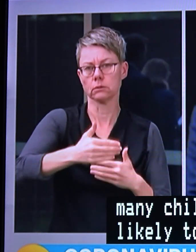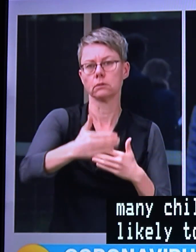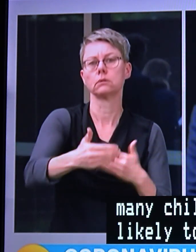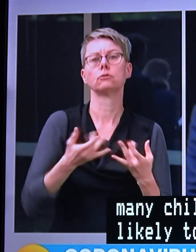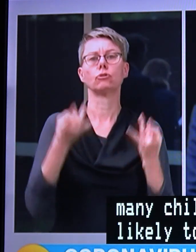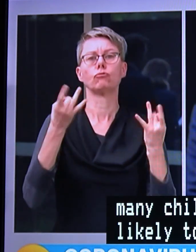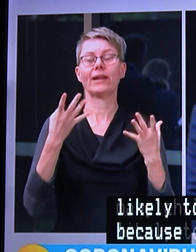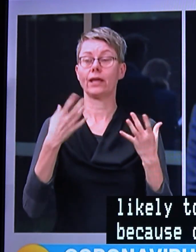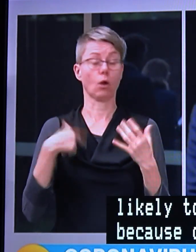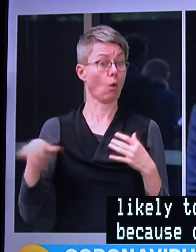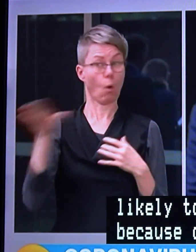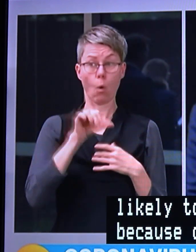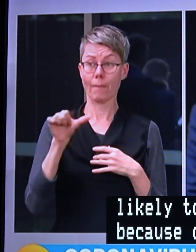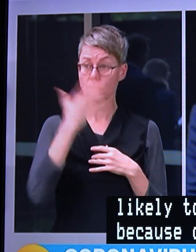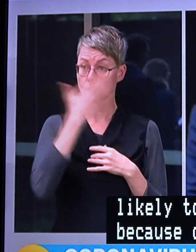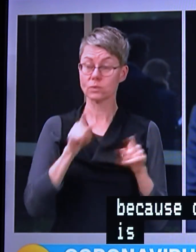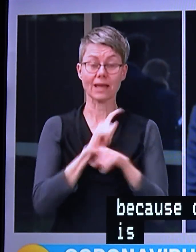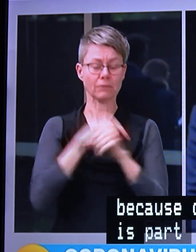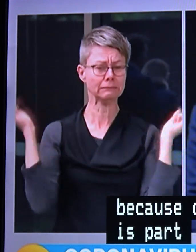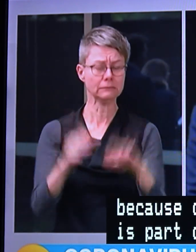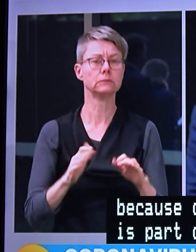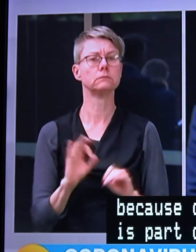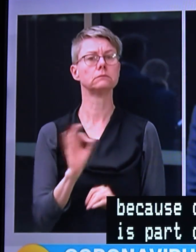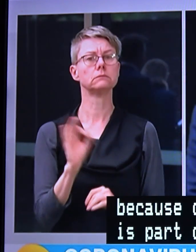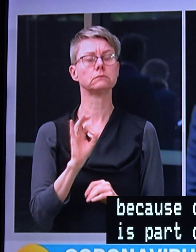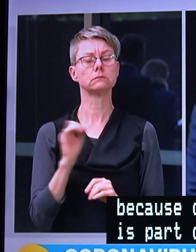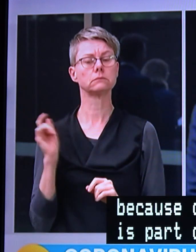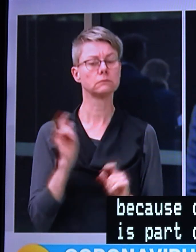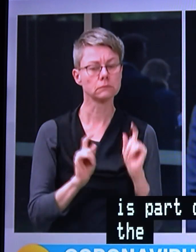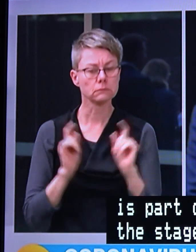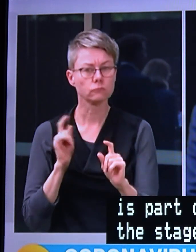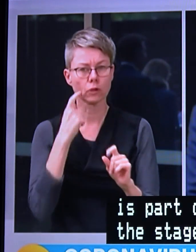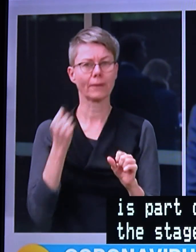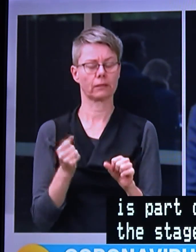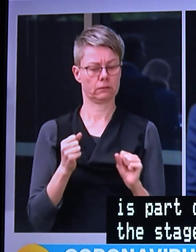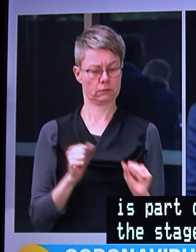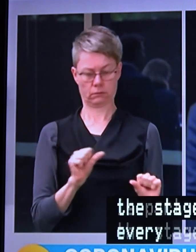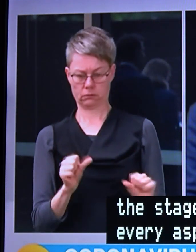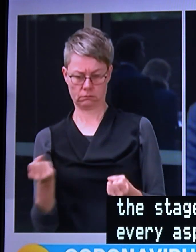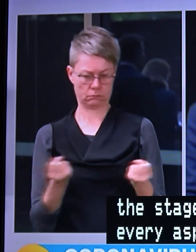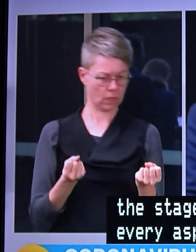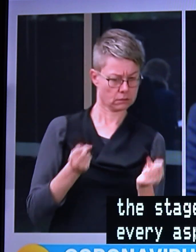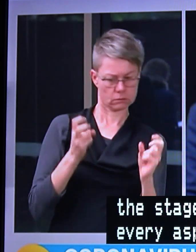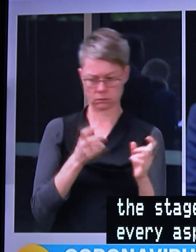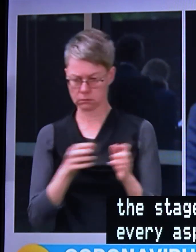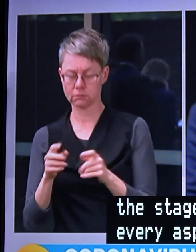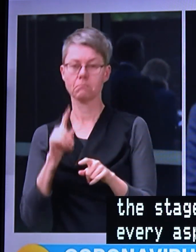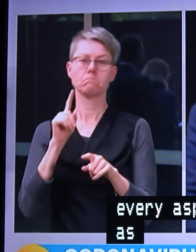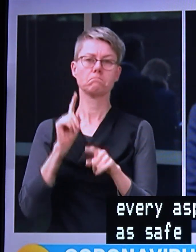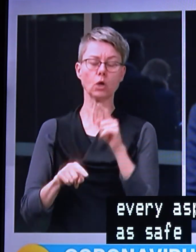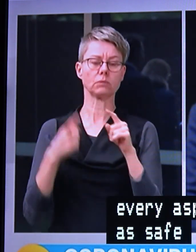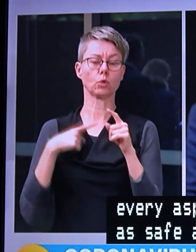sure we prepare, to make sure every aspect of school going back is as safe as possible, and mainly in and around the